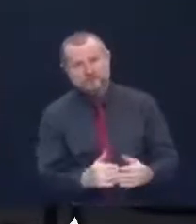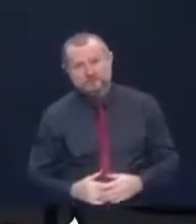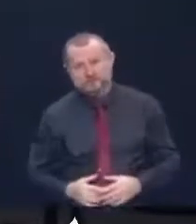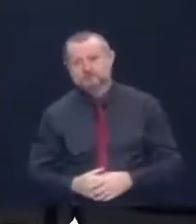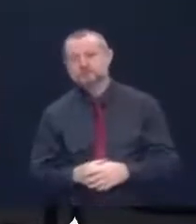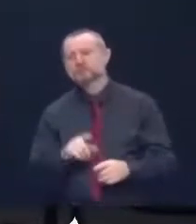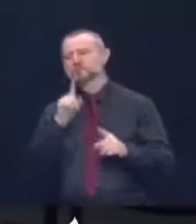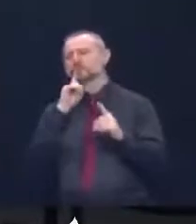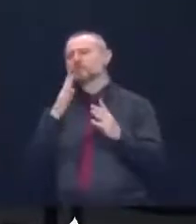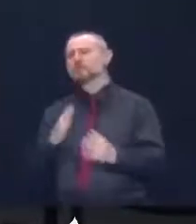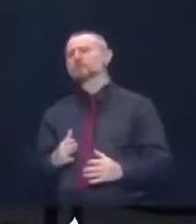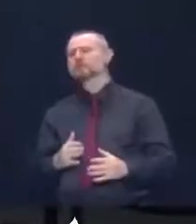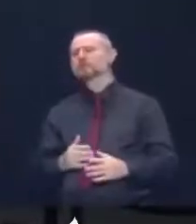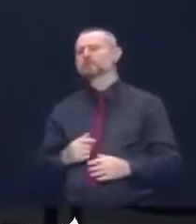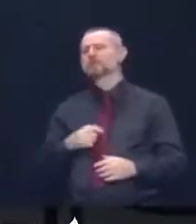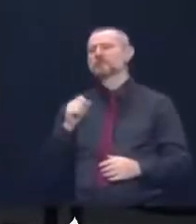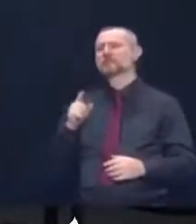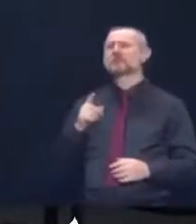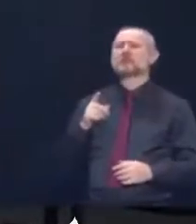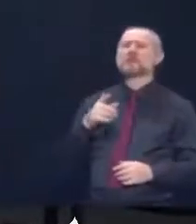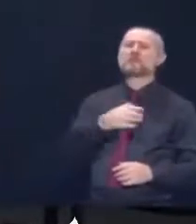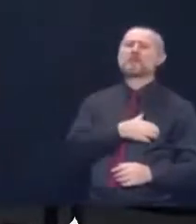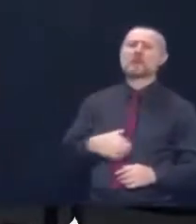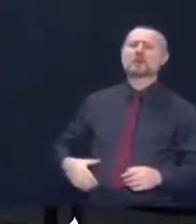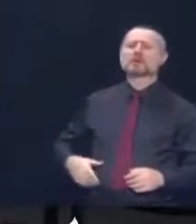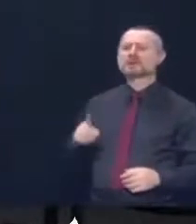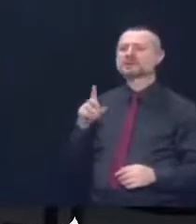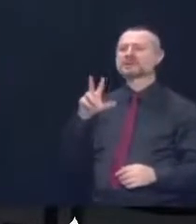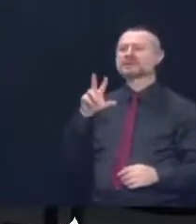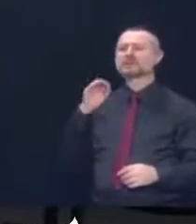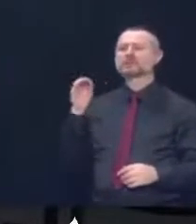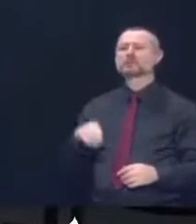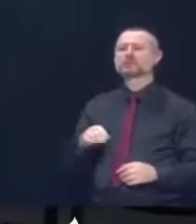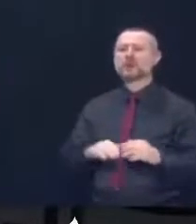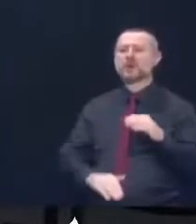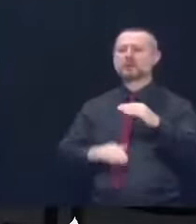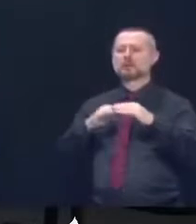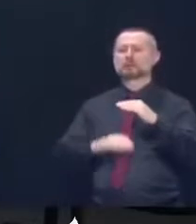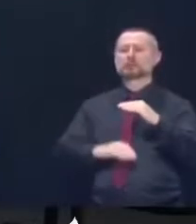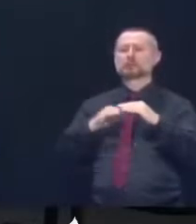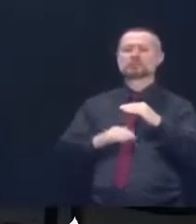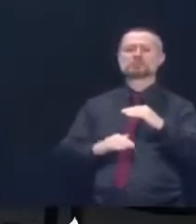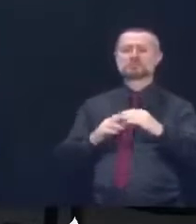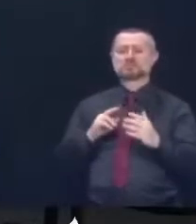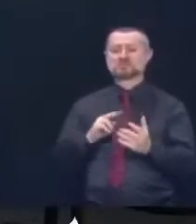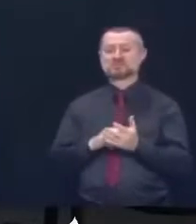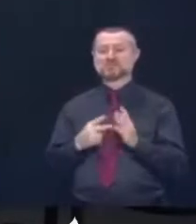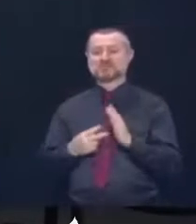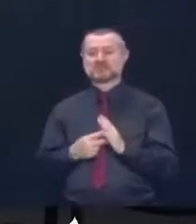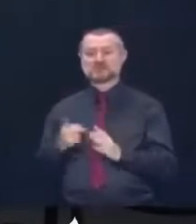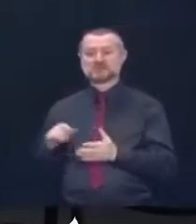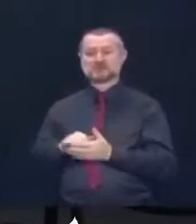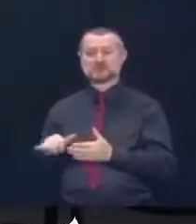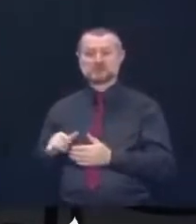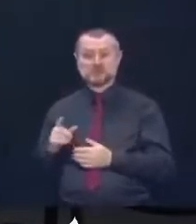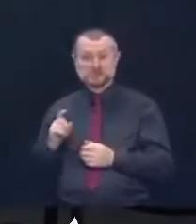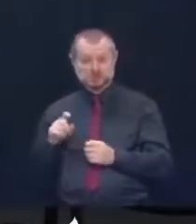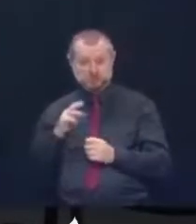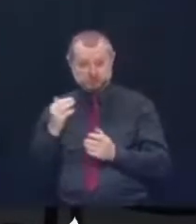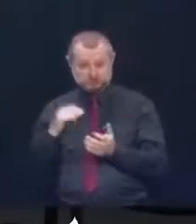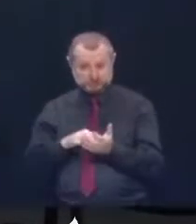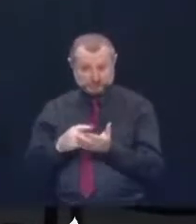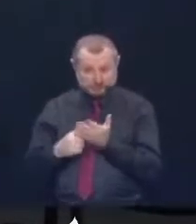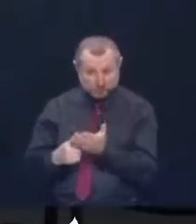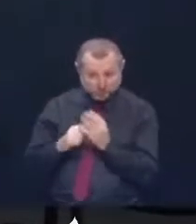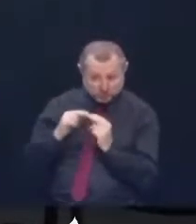case, because of the mayor's 3% threshold, is it a case of them needing to just renegotiate the threshold,